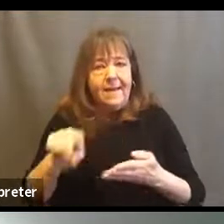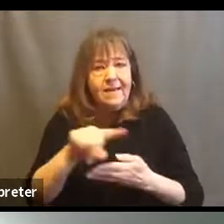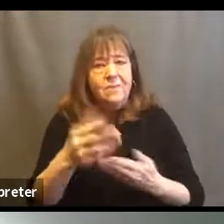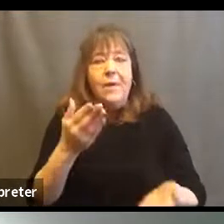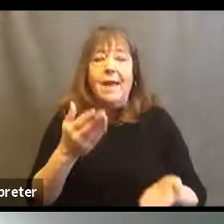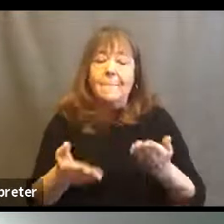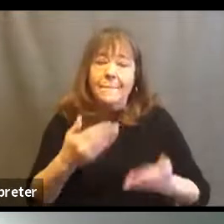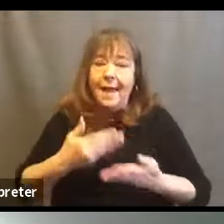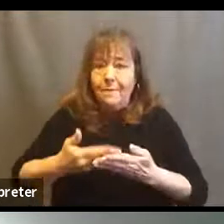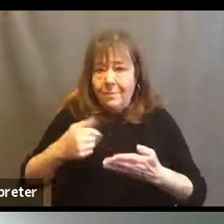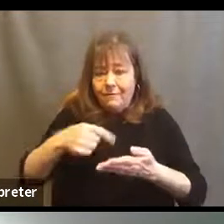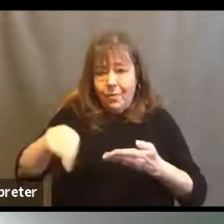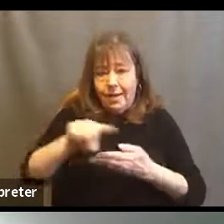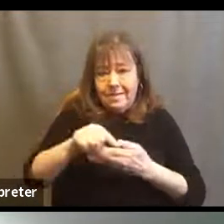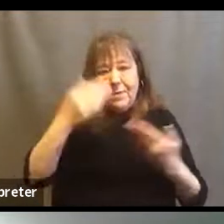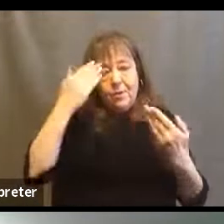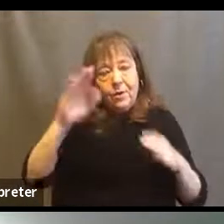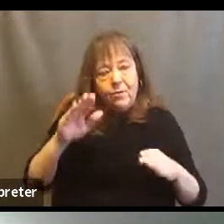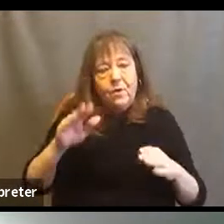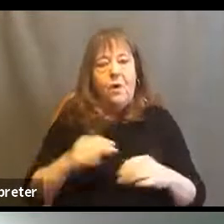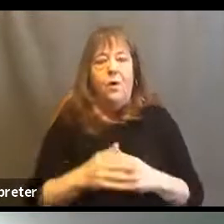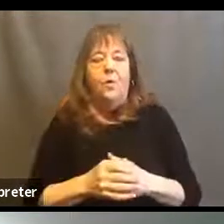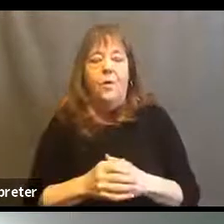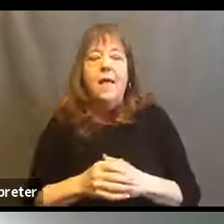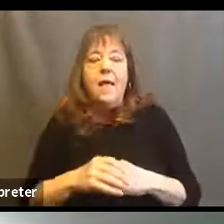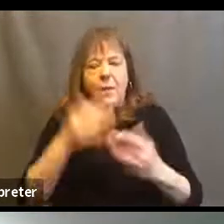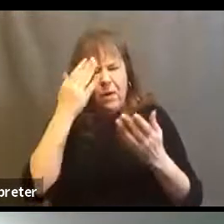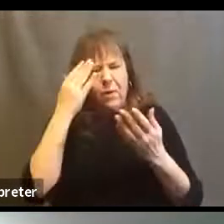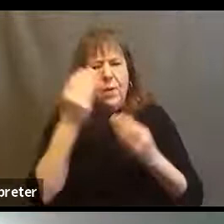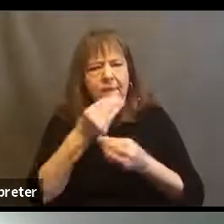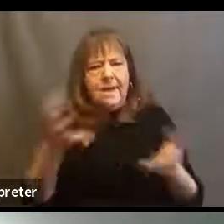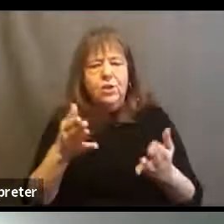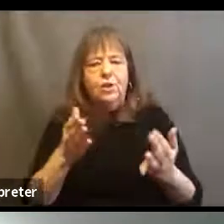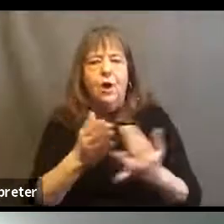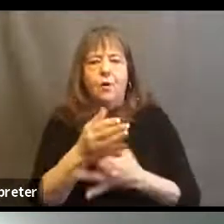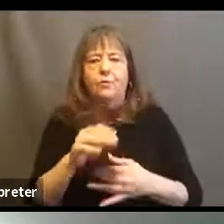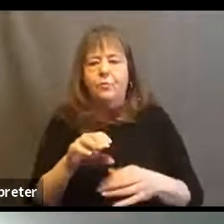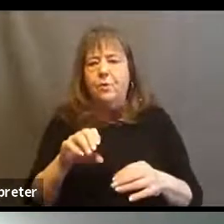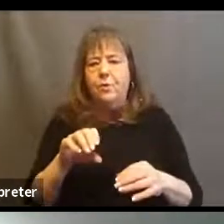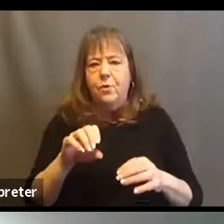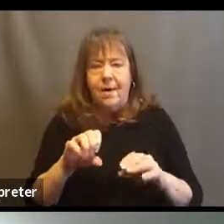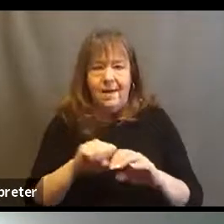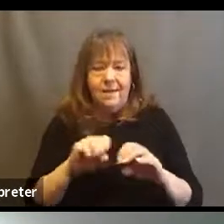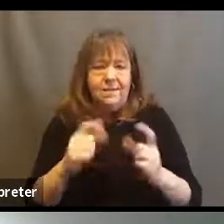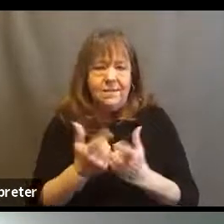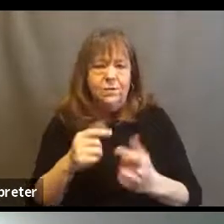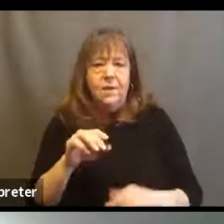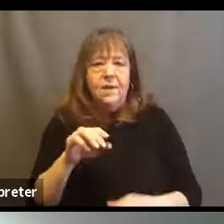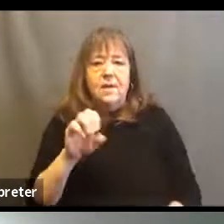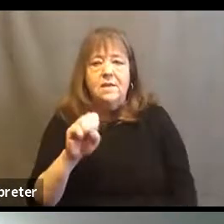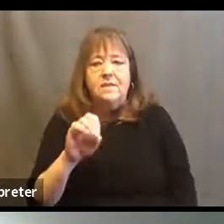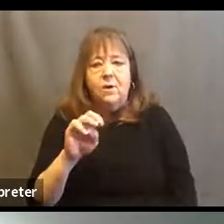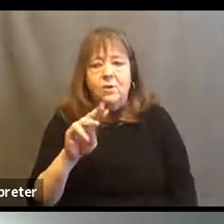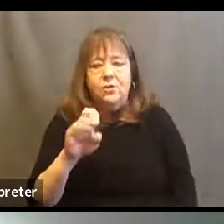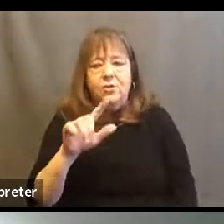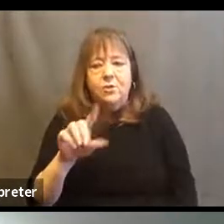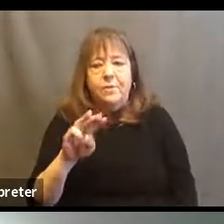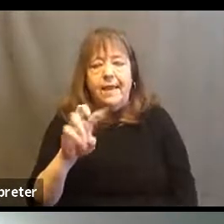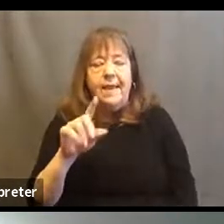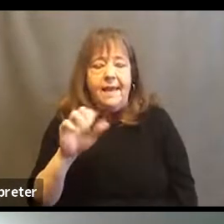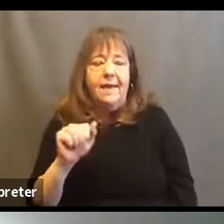we will notify everyone about that as soon as we can through our social media, through our website, through our media partners who are on this call as